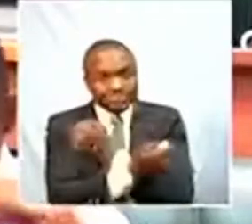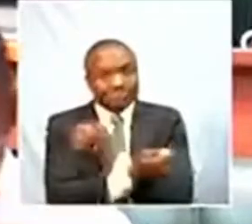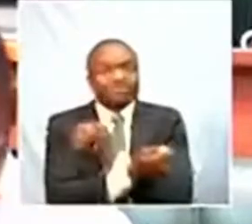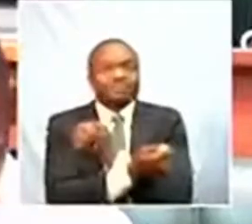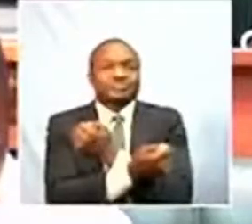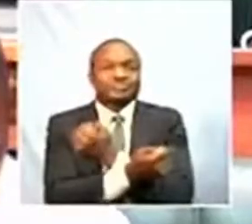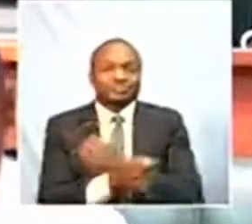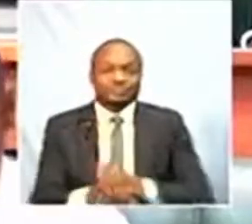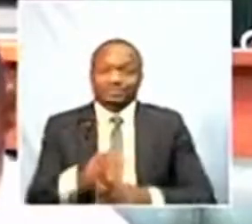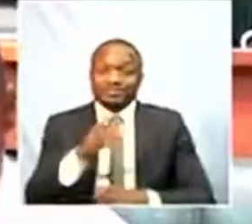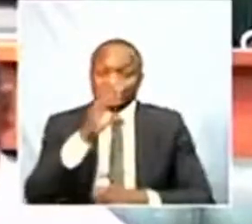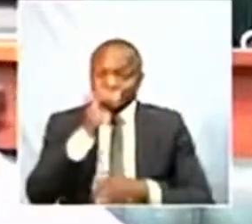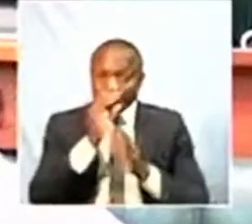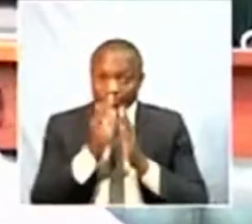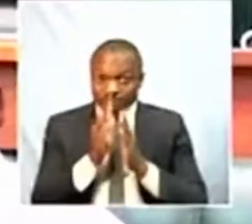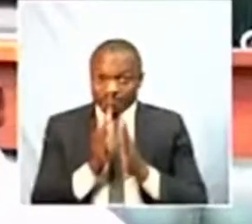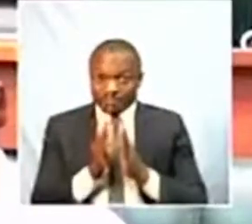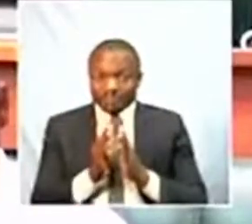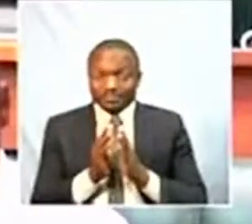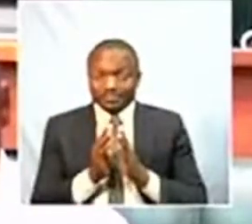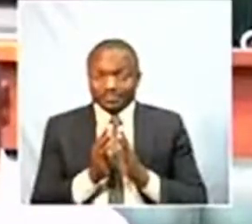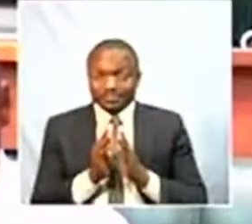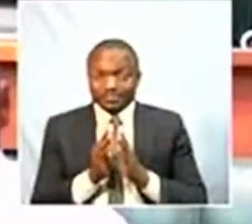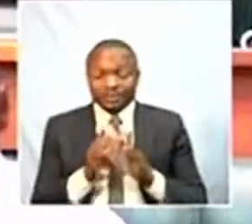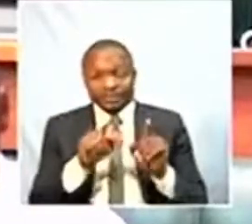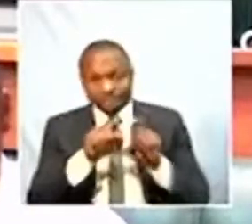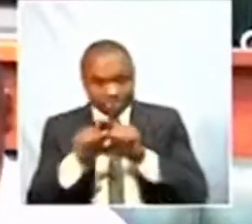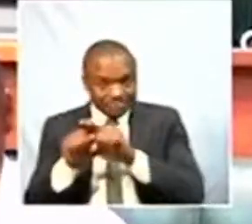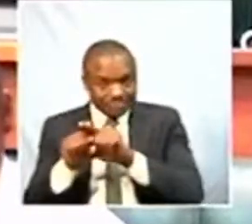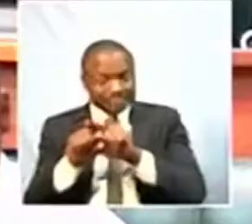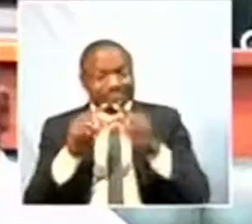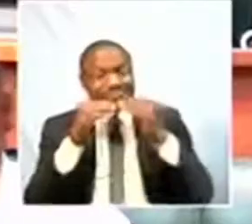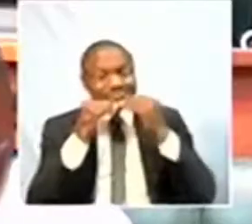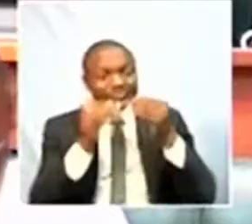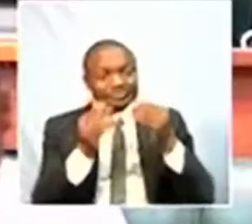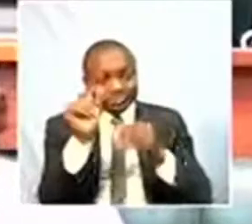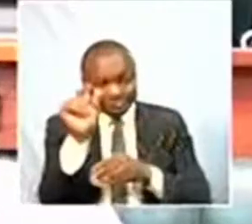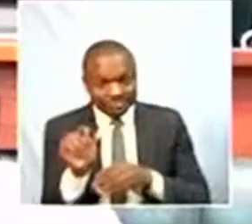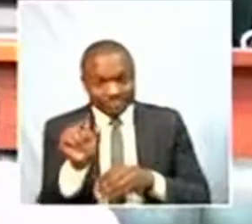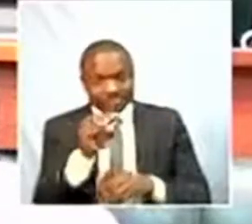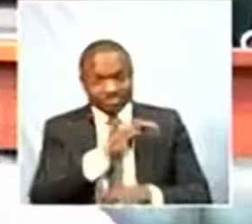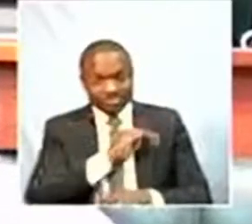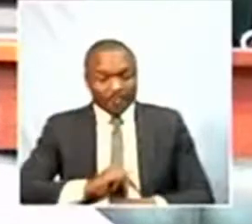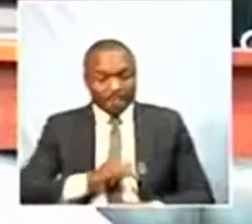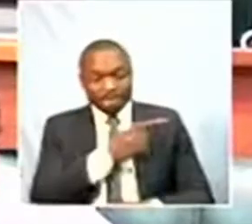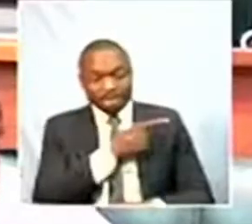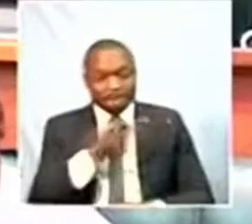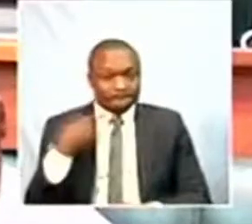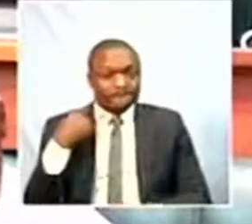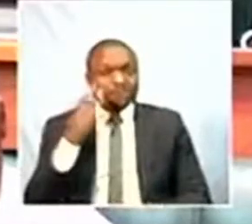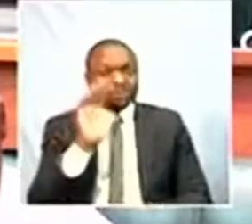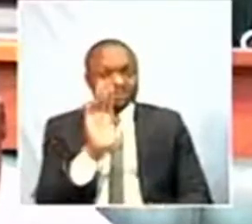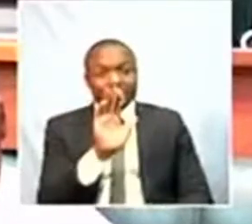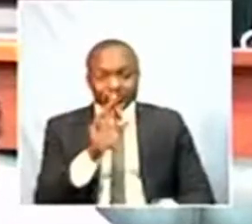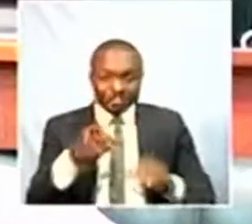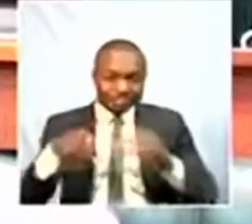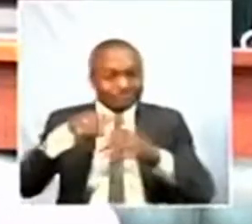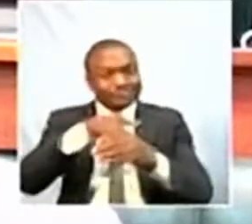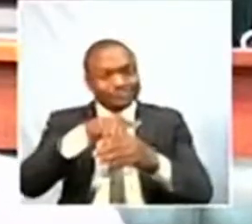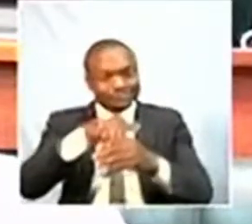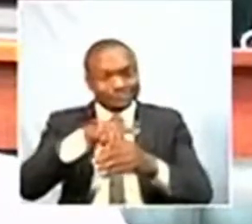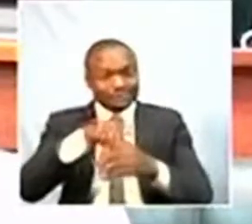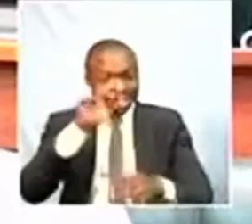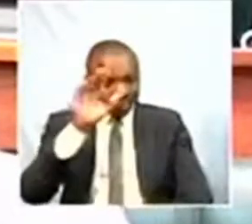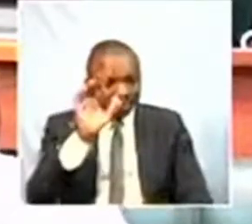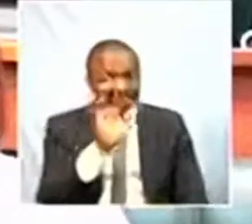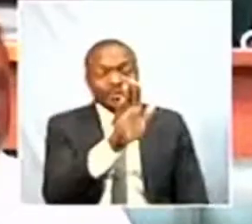all. Madam Speaker, I also thank each and every honorable member for their participation and